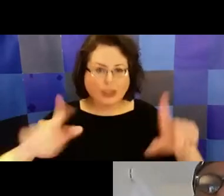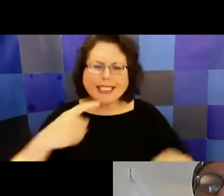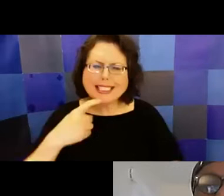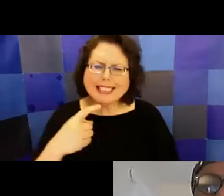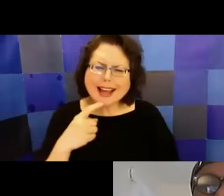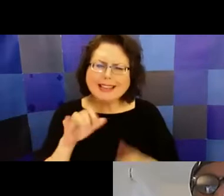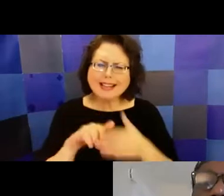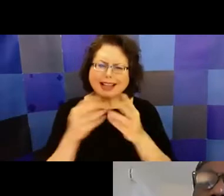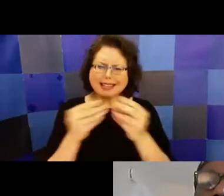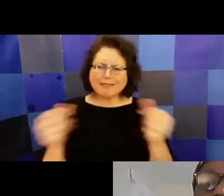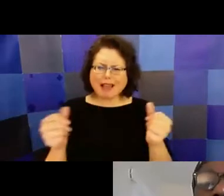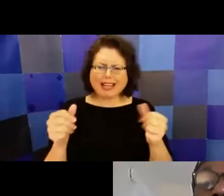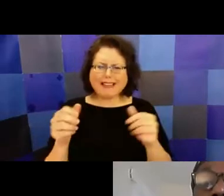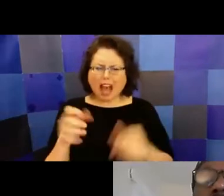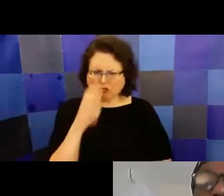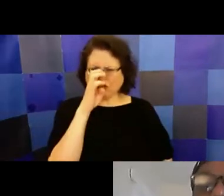rigid gender roles,